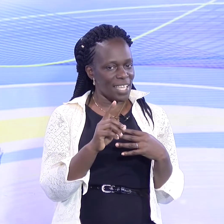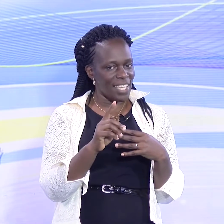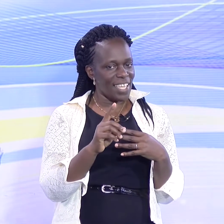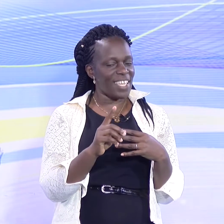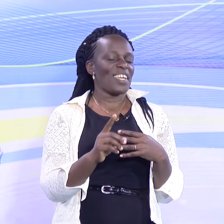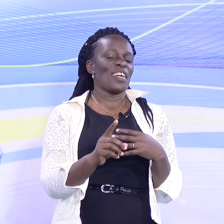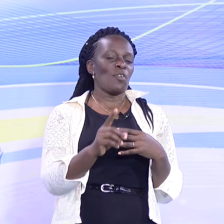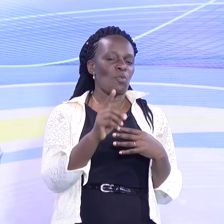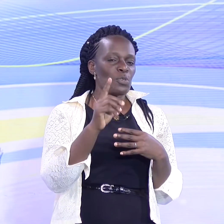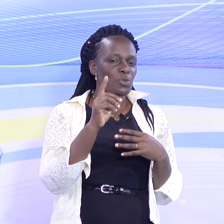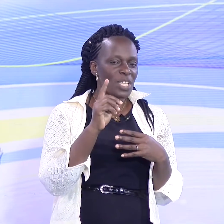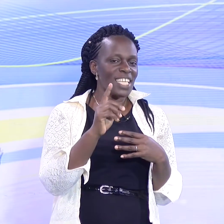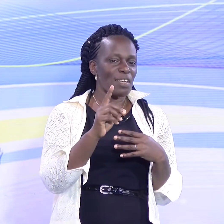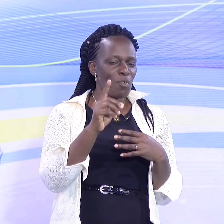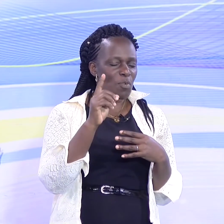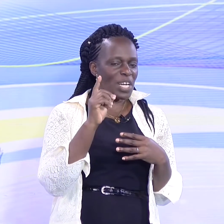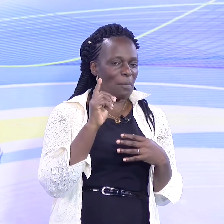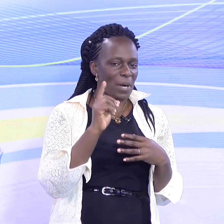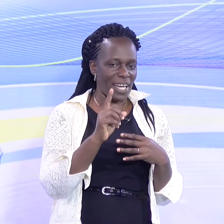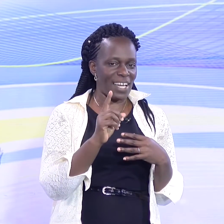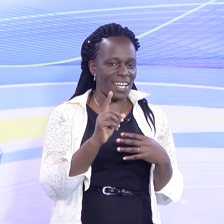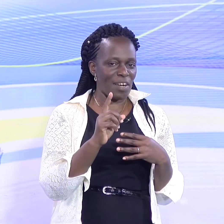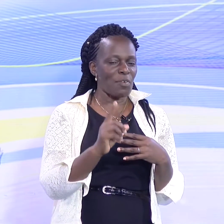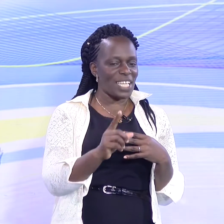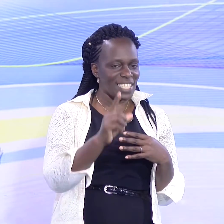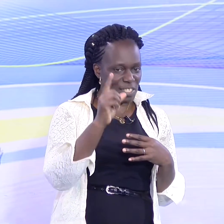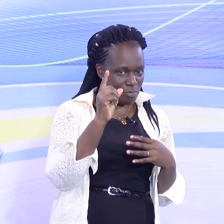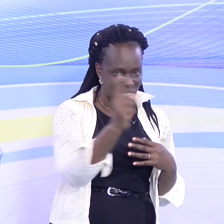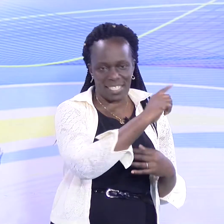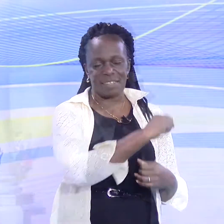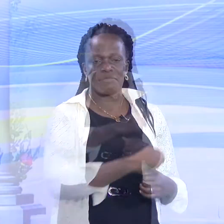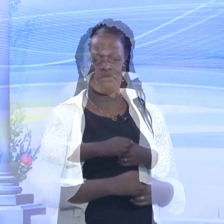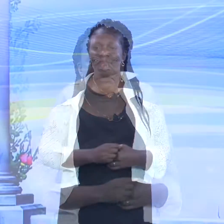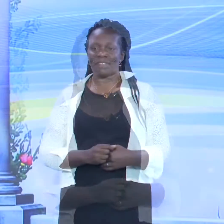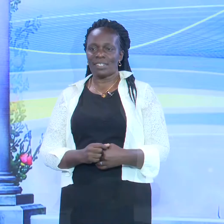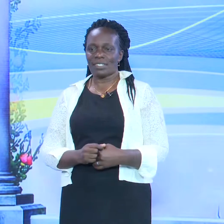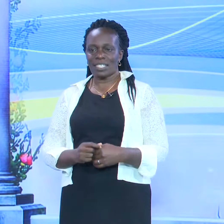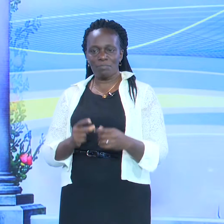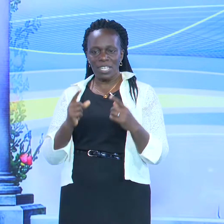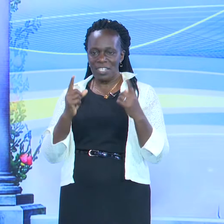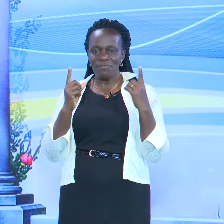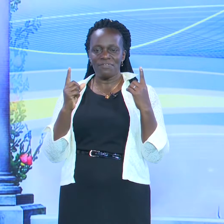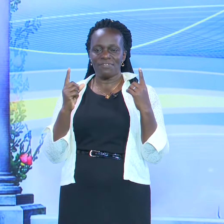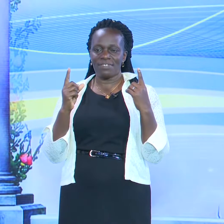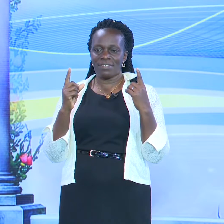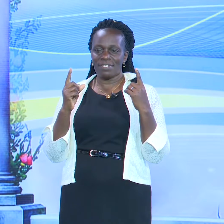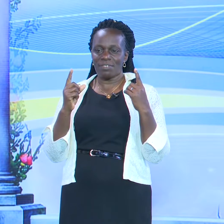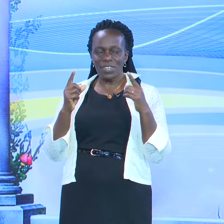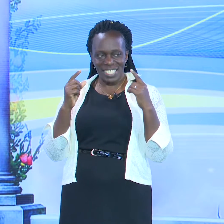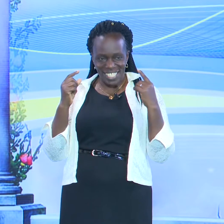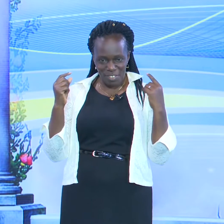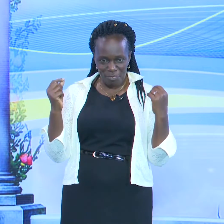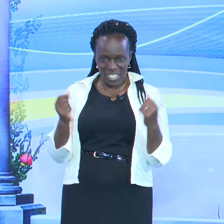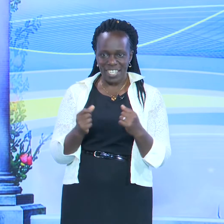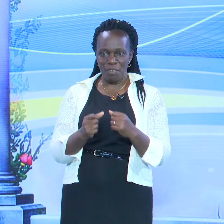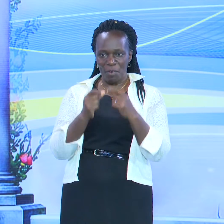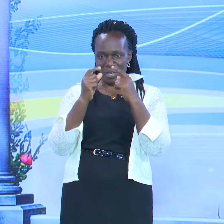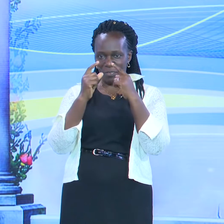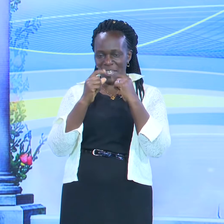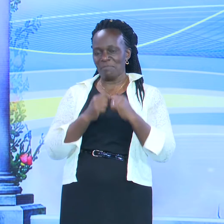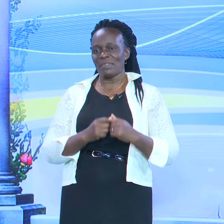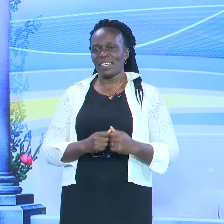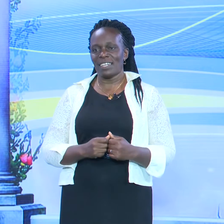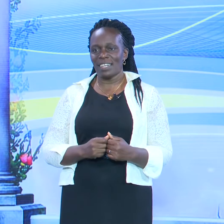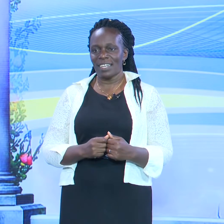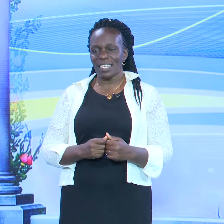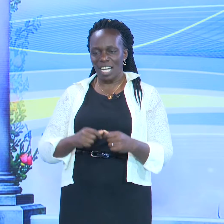We ujui kile Mungu anapanga. Unaweza jipata. Just believe. Unaweza jipata, you are one of